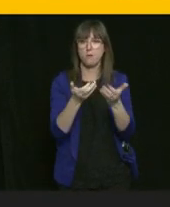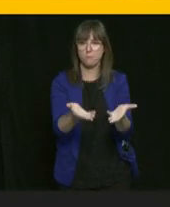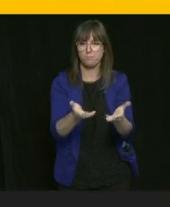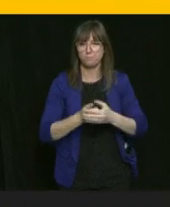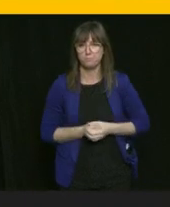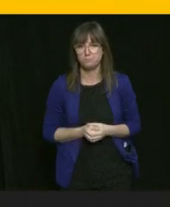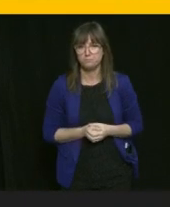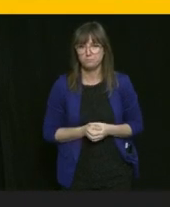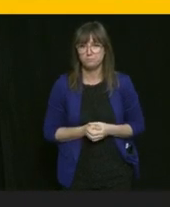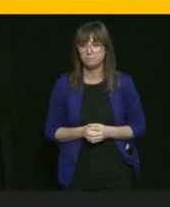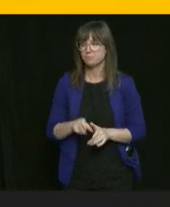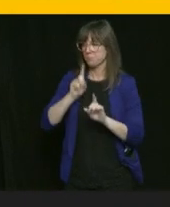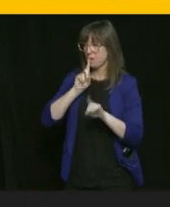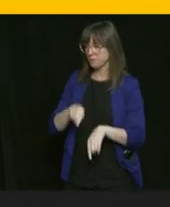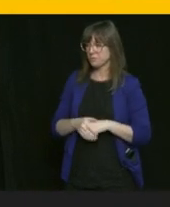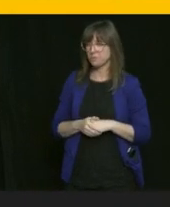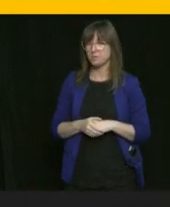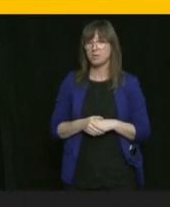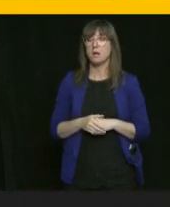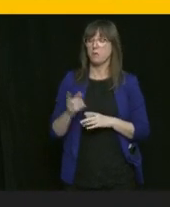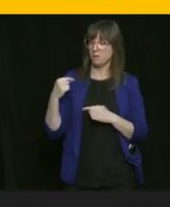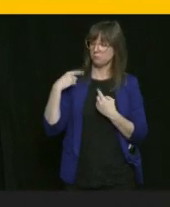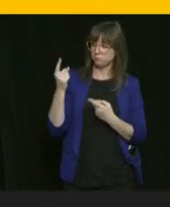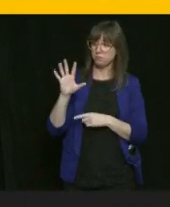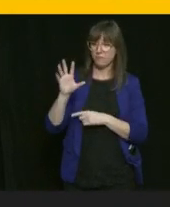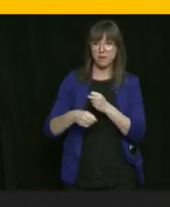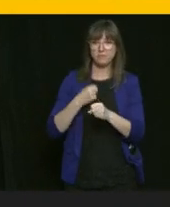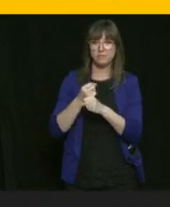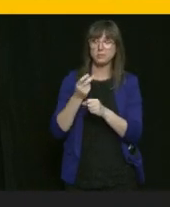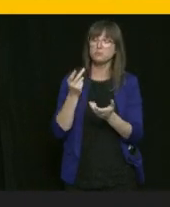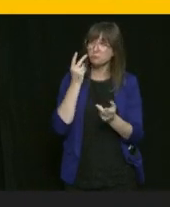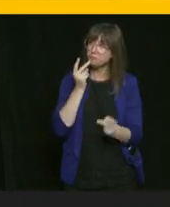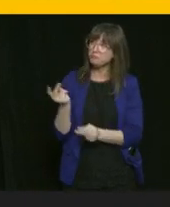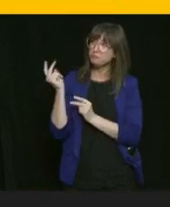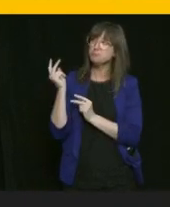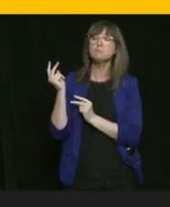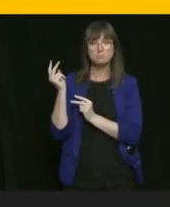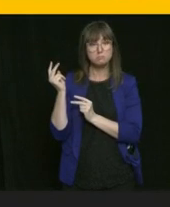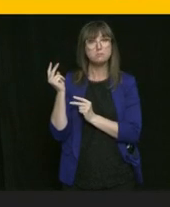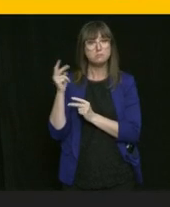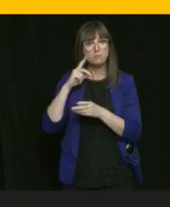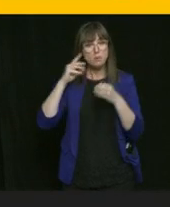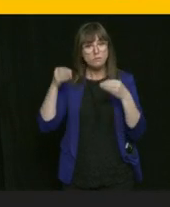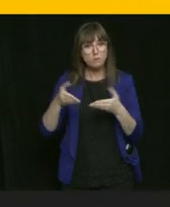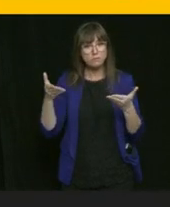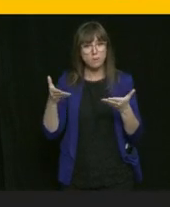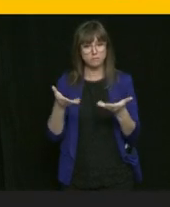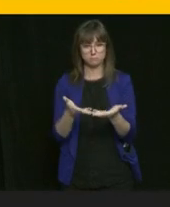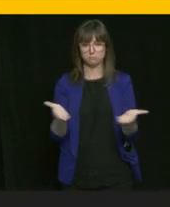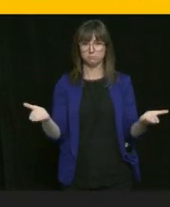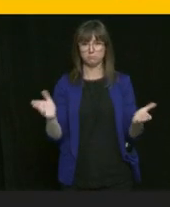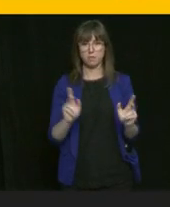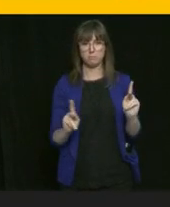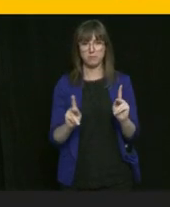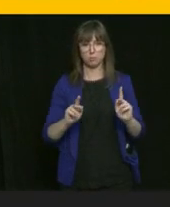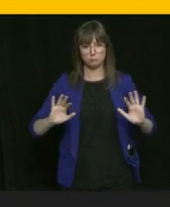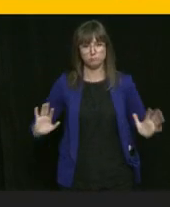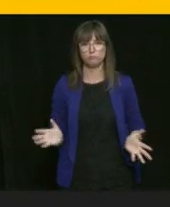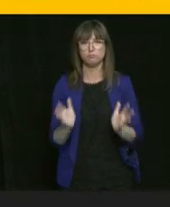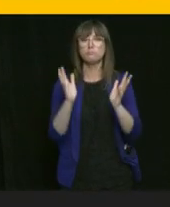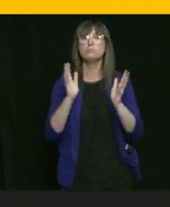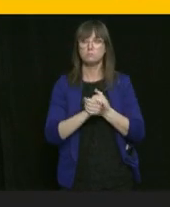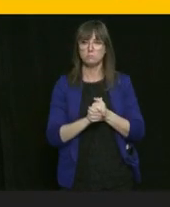I think when we look at the record over the past 5 years, it's a record that has been focused on people. We